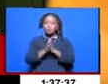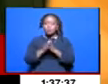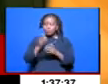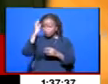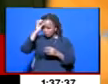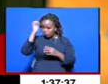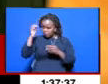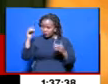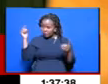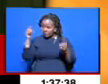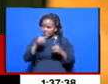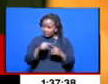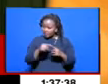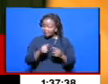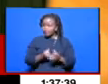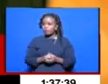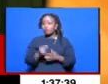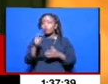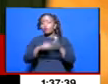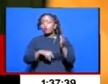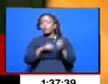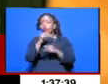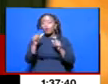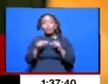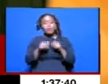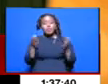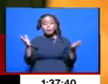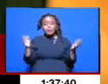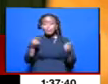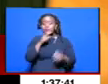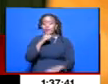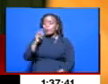initiatives? What about Dennis Waweru,